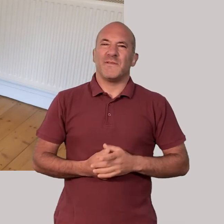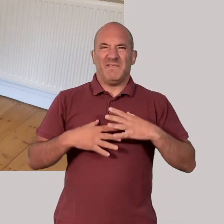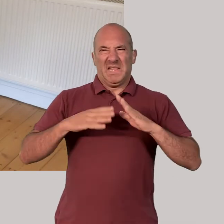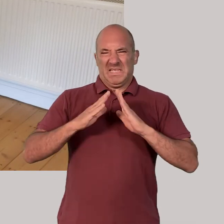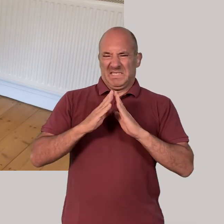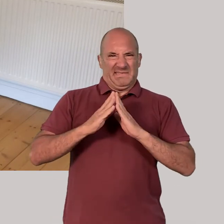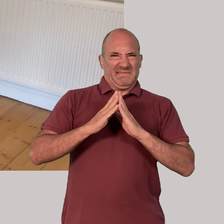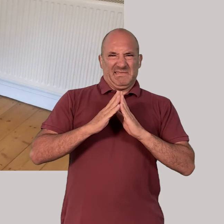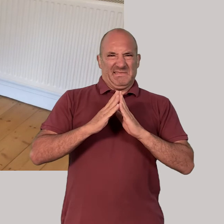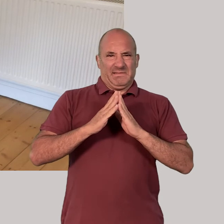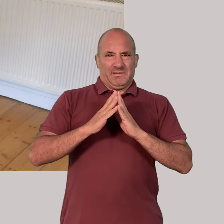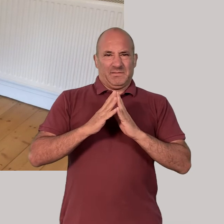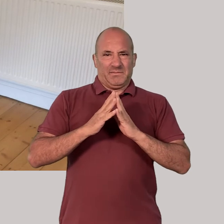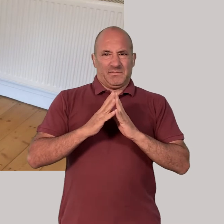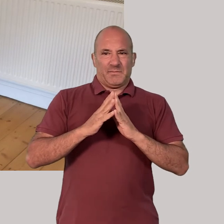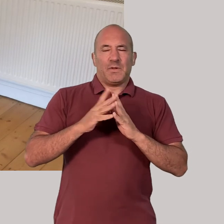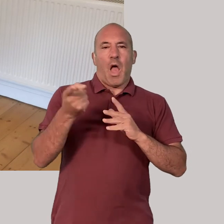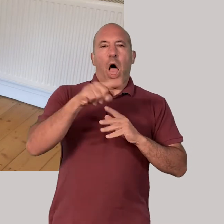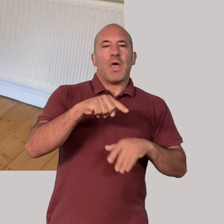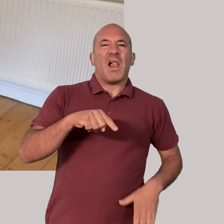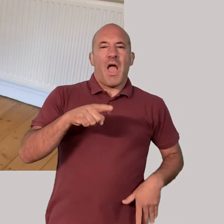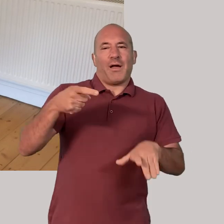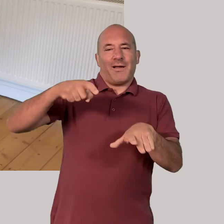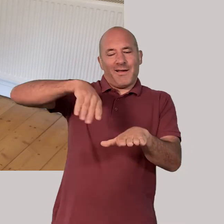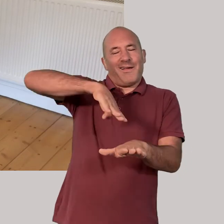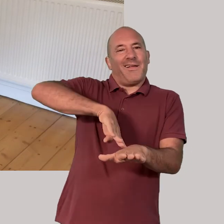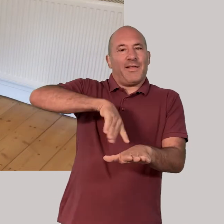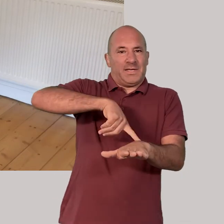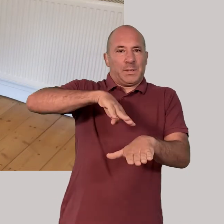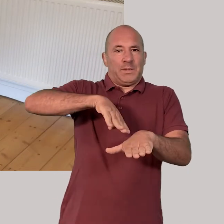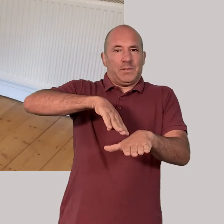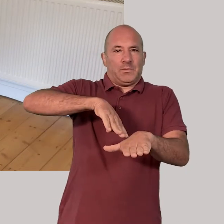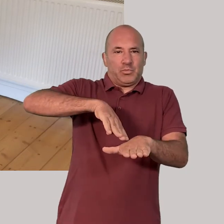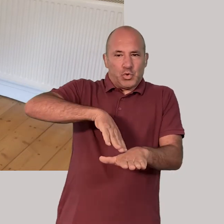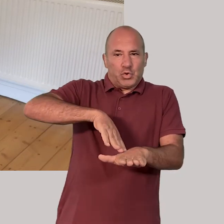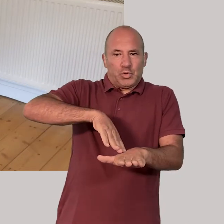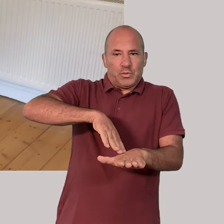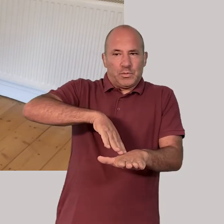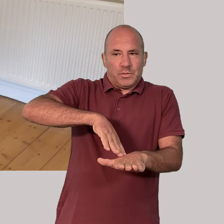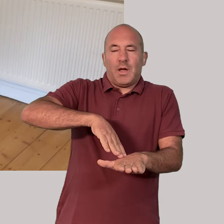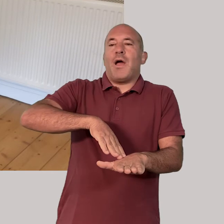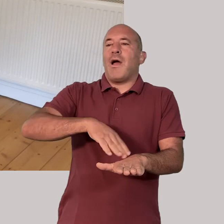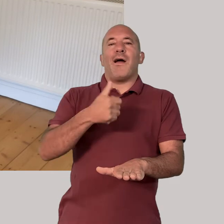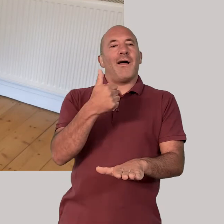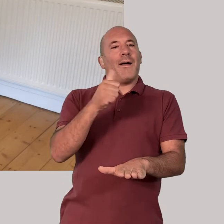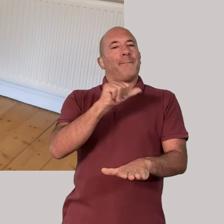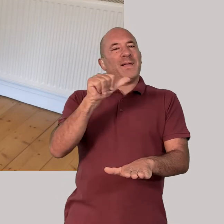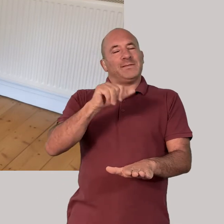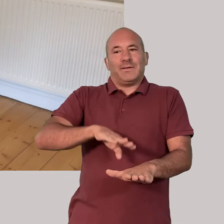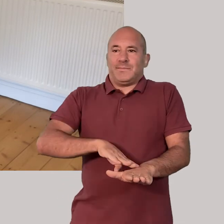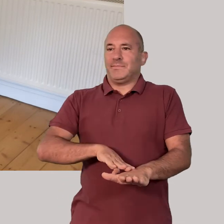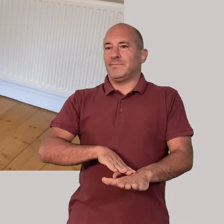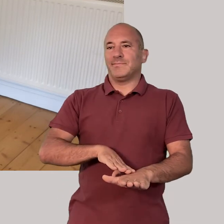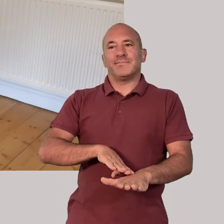If it feels a little bit uncomfortable, press the supporting foot down a little bit. That'll